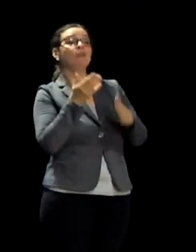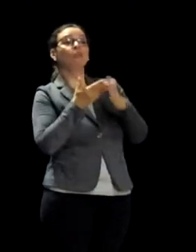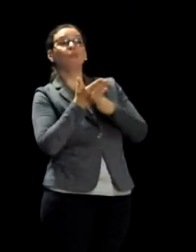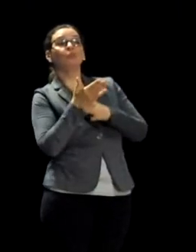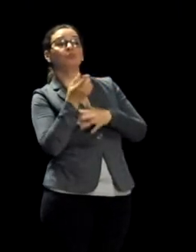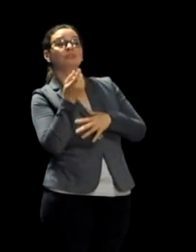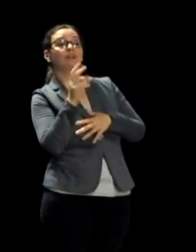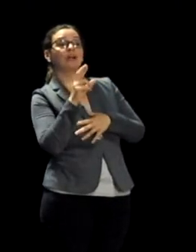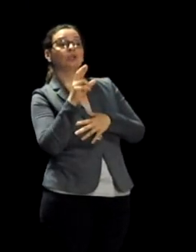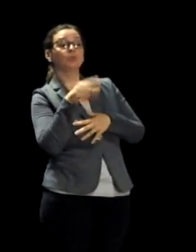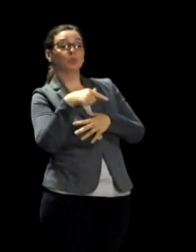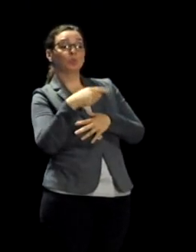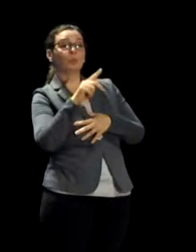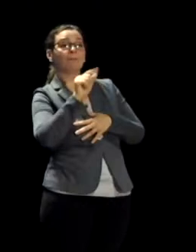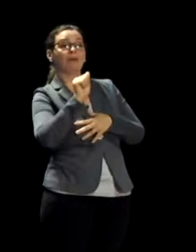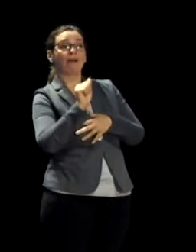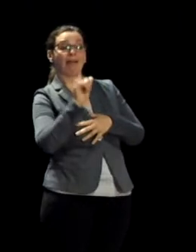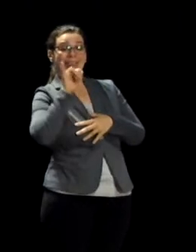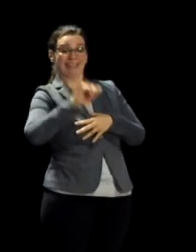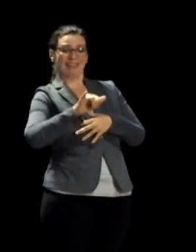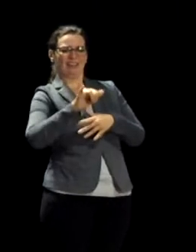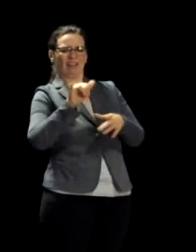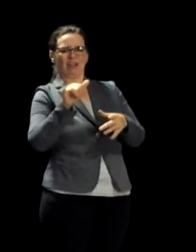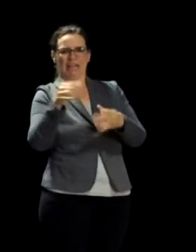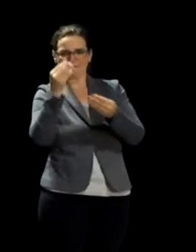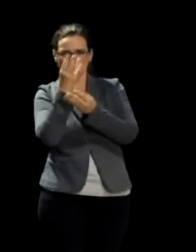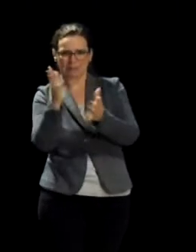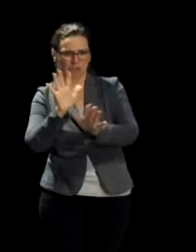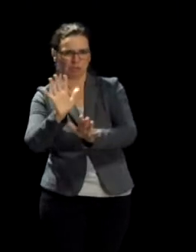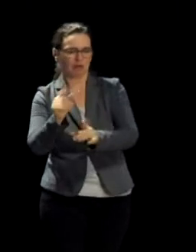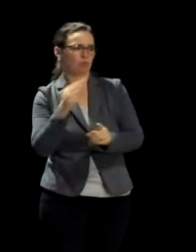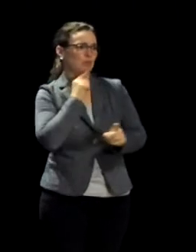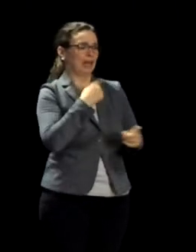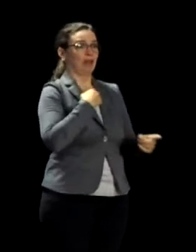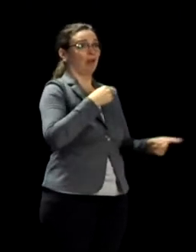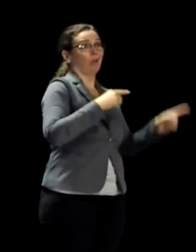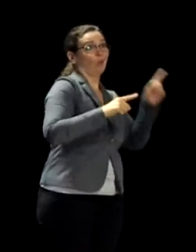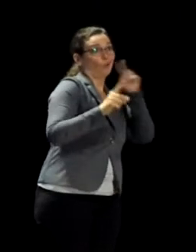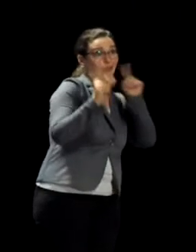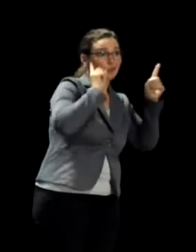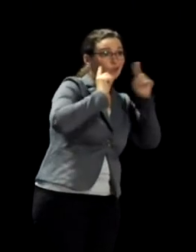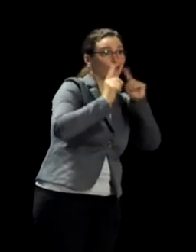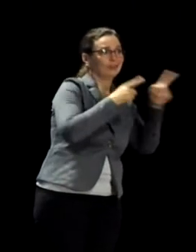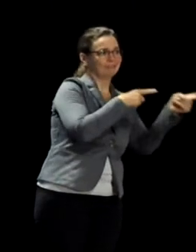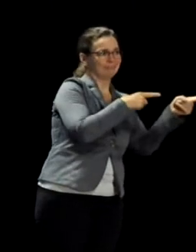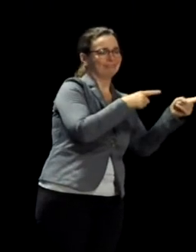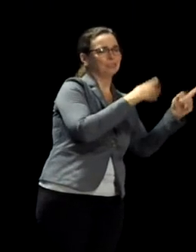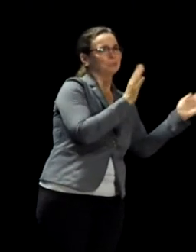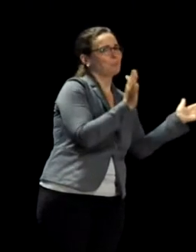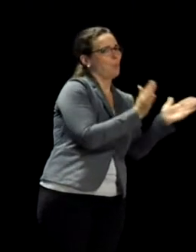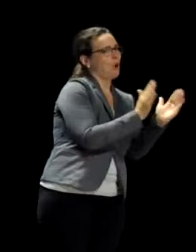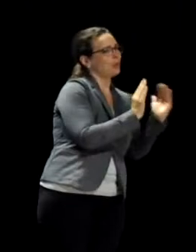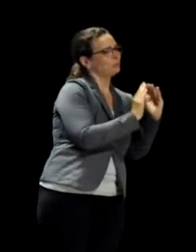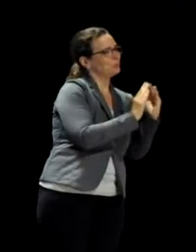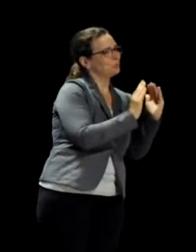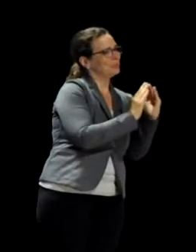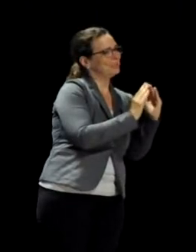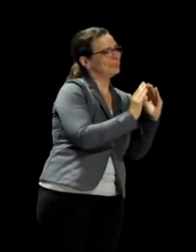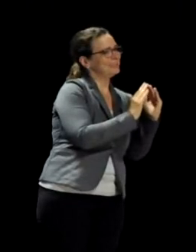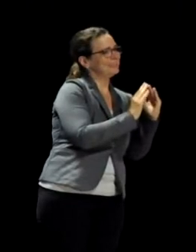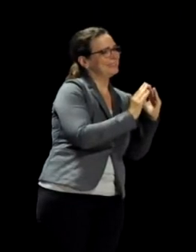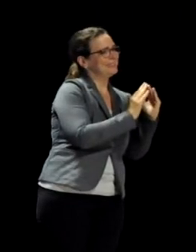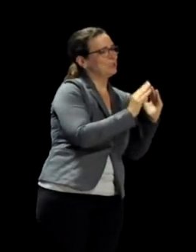learn about these things. So the reality is that kids are doing what they're going to do. Remember when you were a senior. I remember when I was a senior.